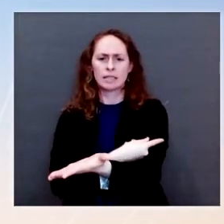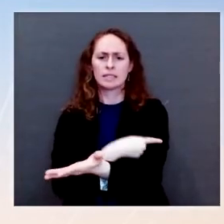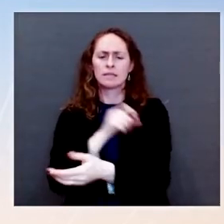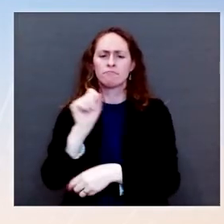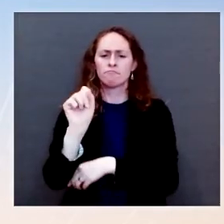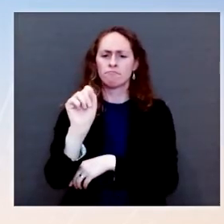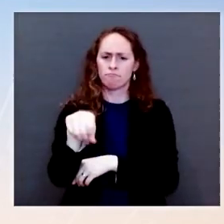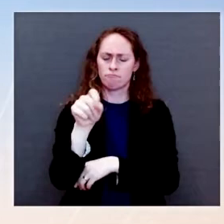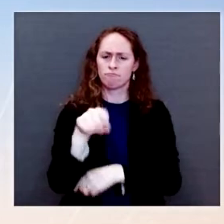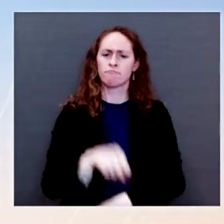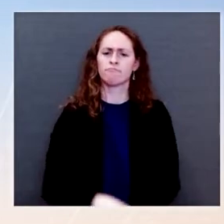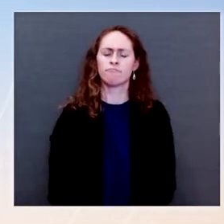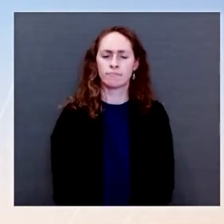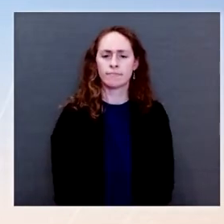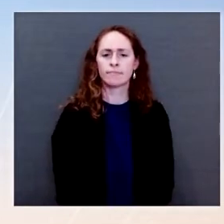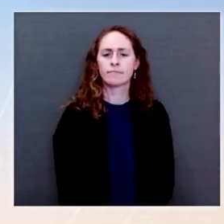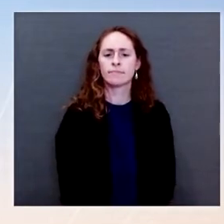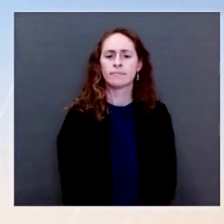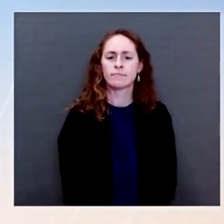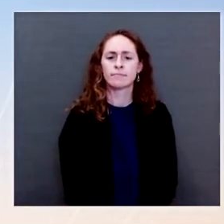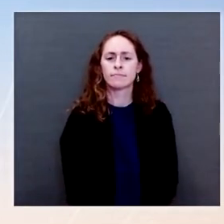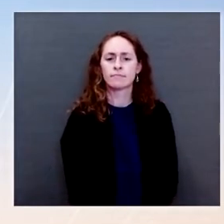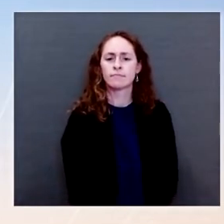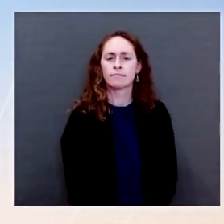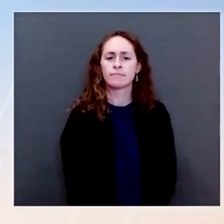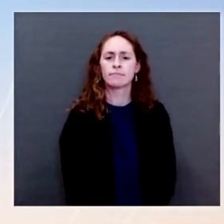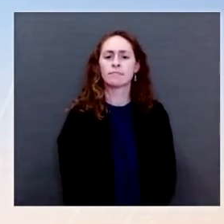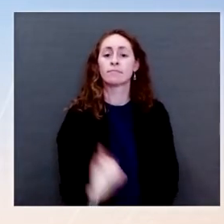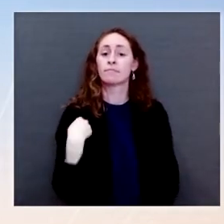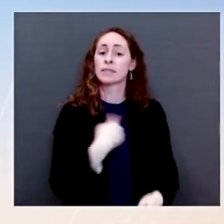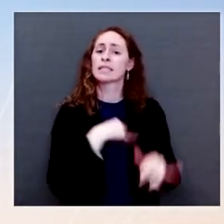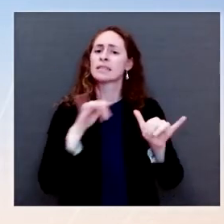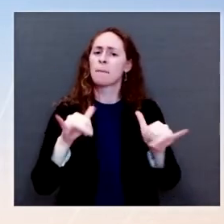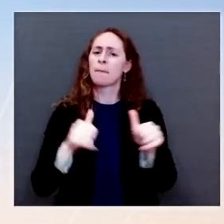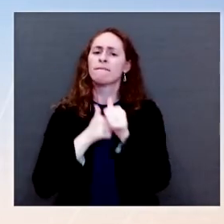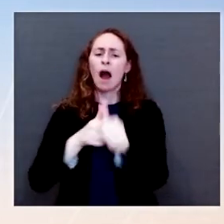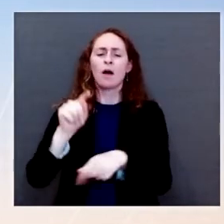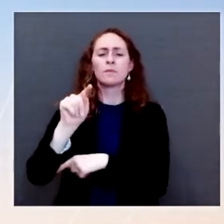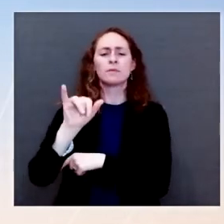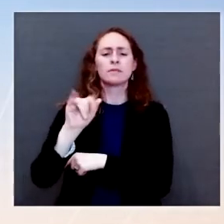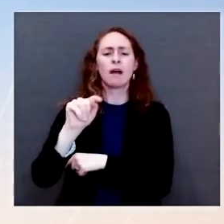to irregularly enter the country, that would still be applicable. Thank you, everyone.